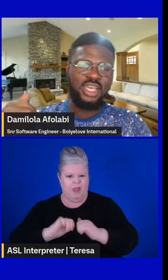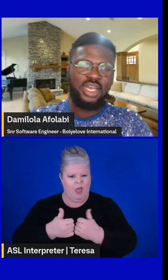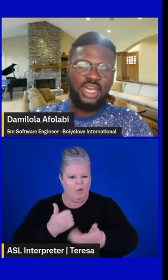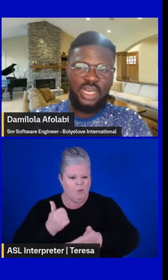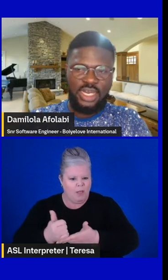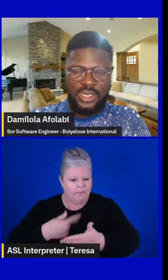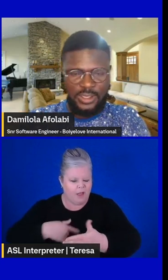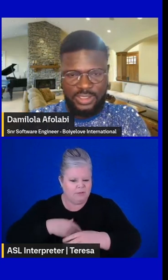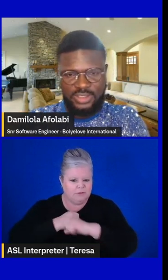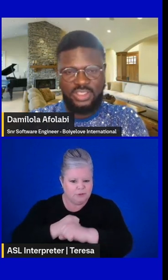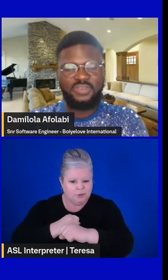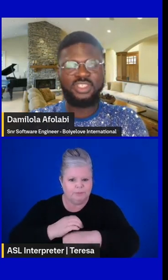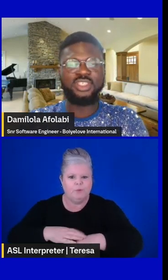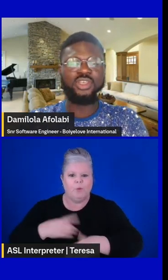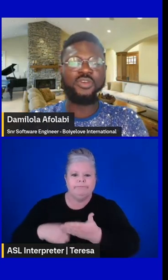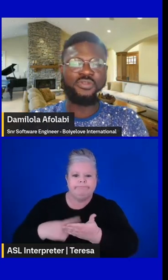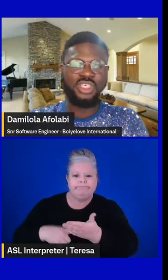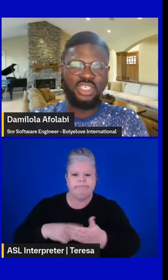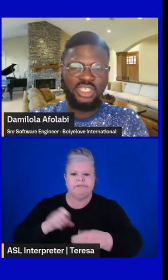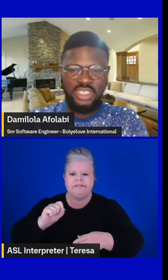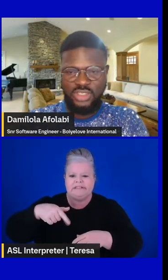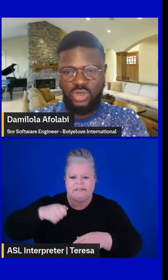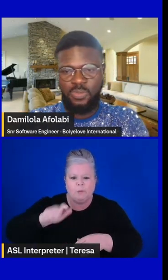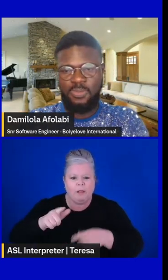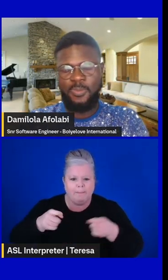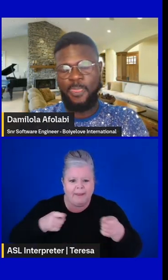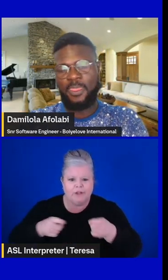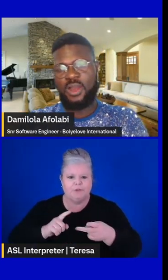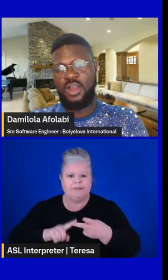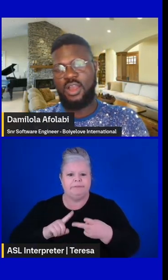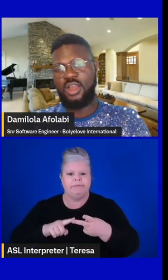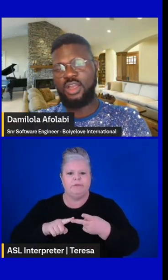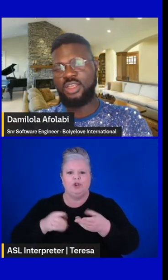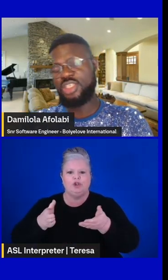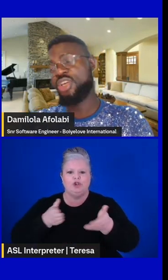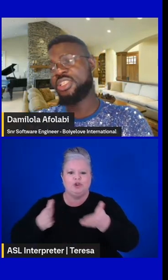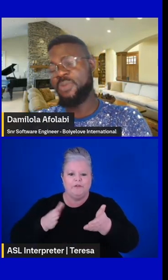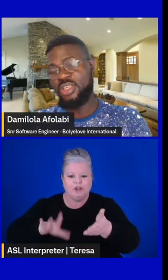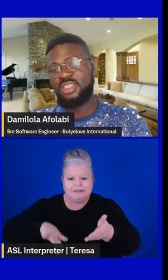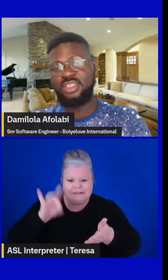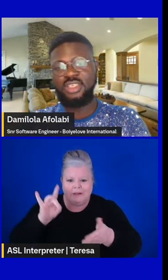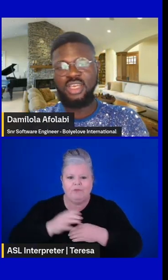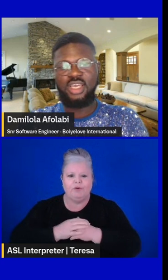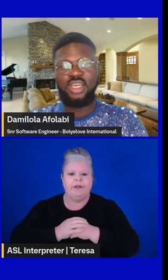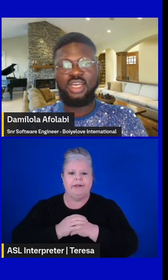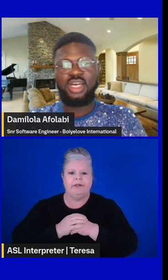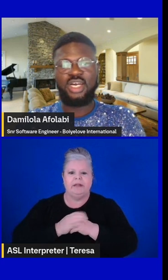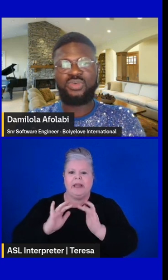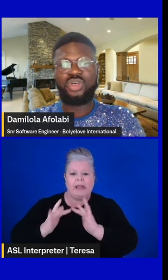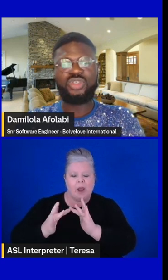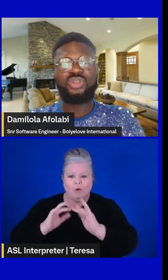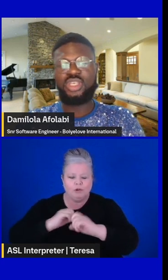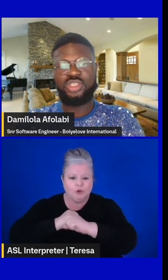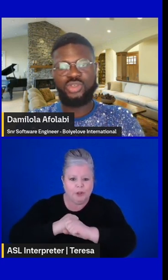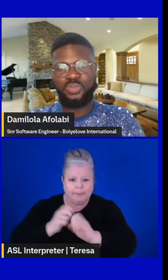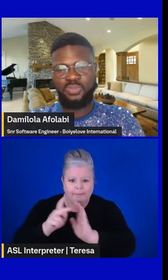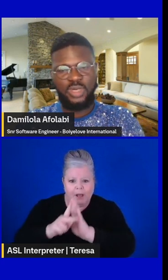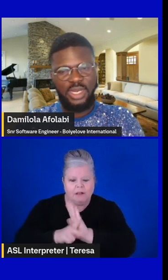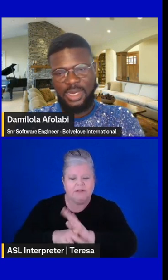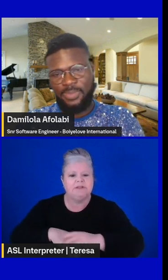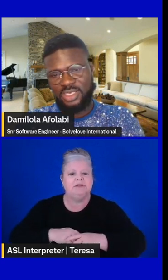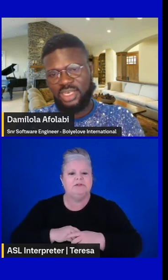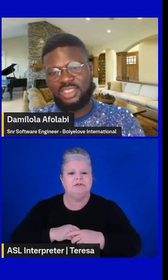management, service discovery, network security policies. We'll also look